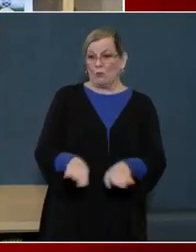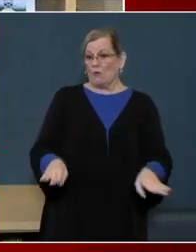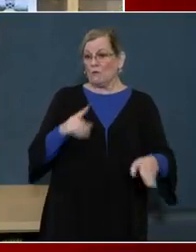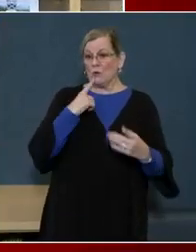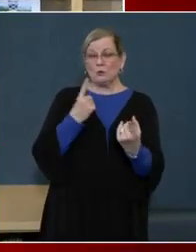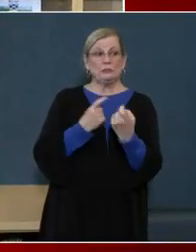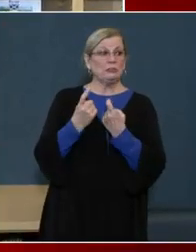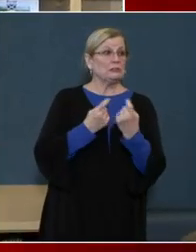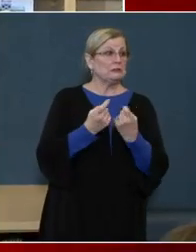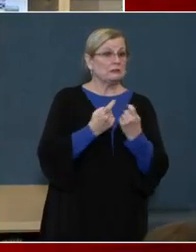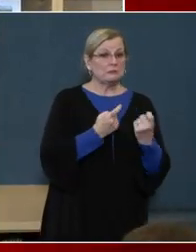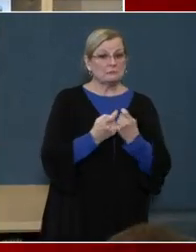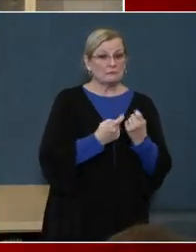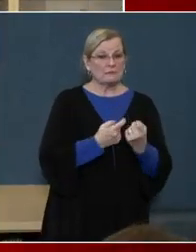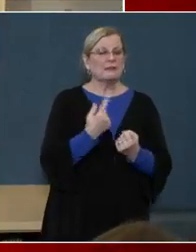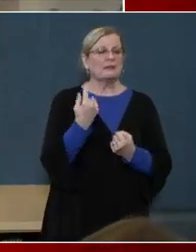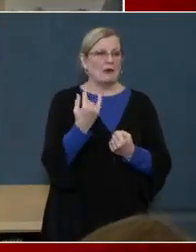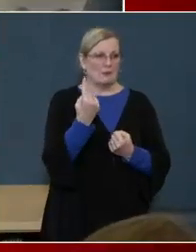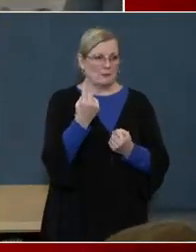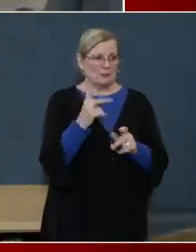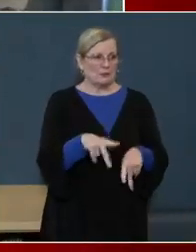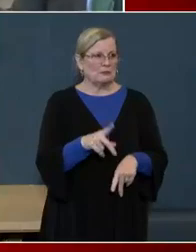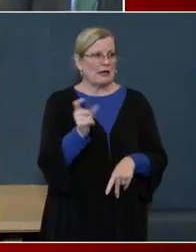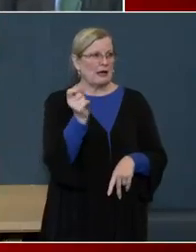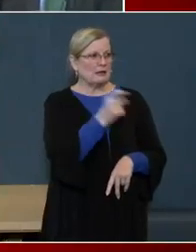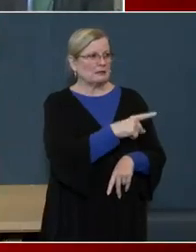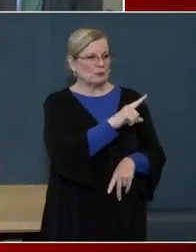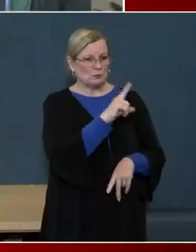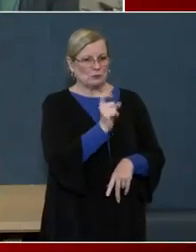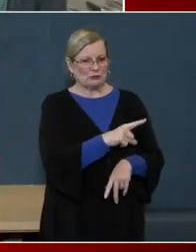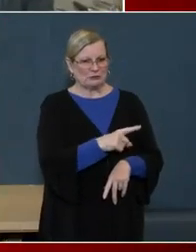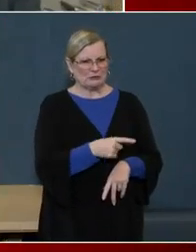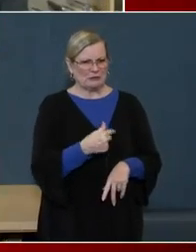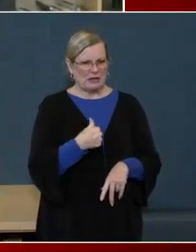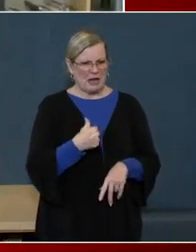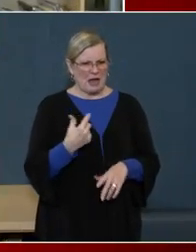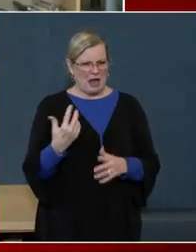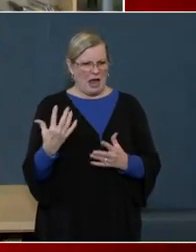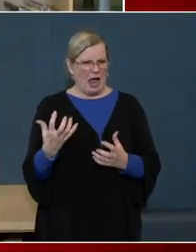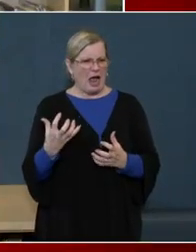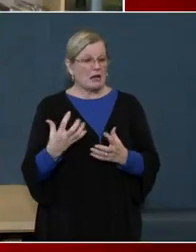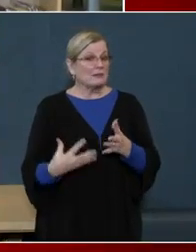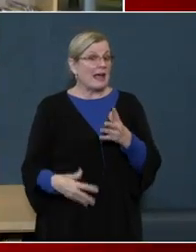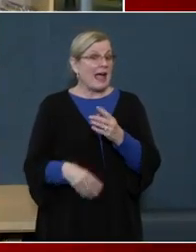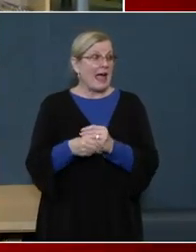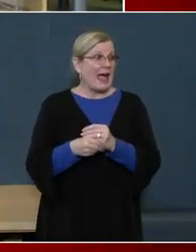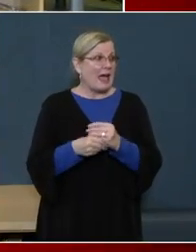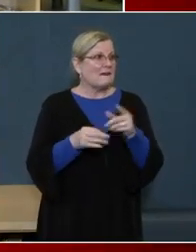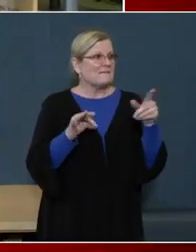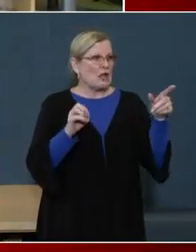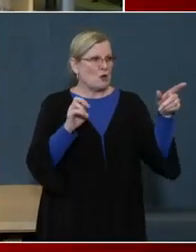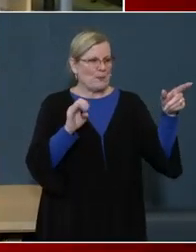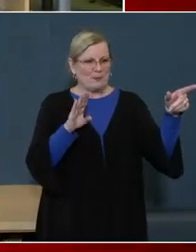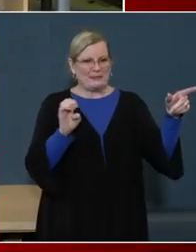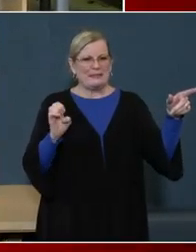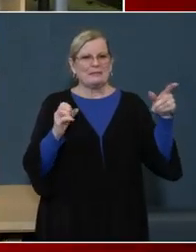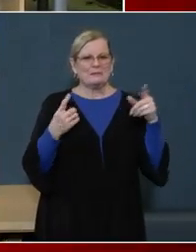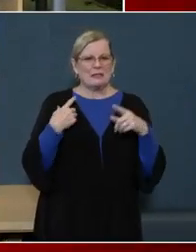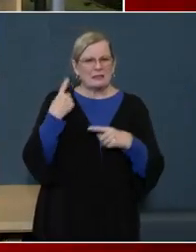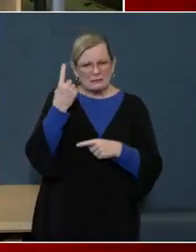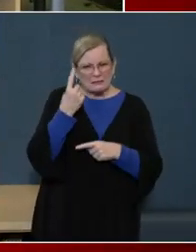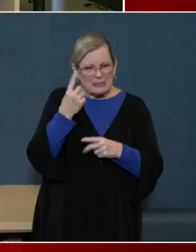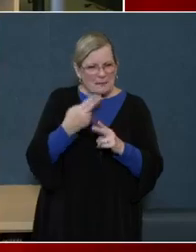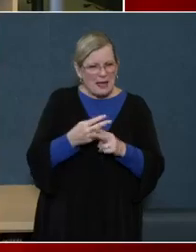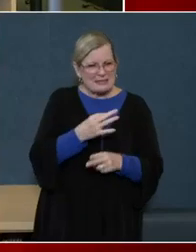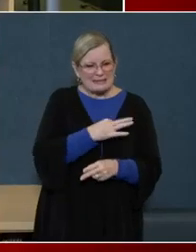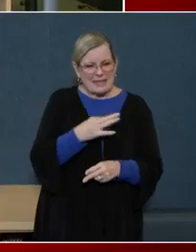yes. One additional point I do want to add is as we think about the staff assignments, it's important to note